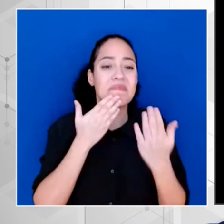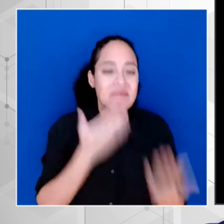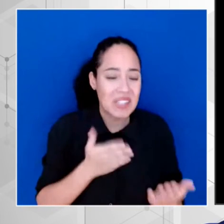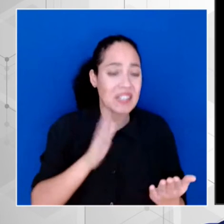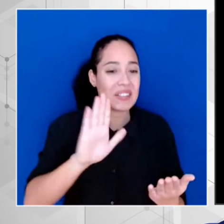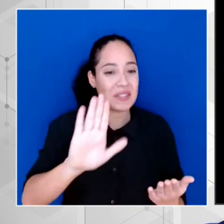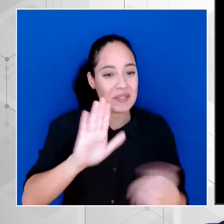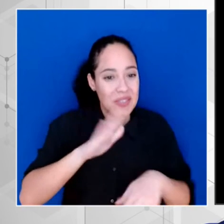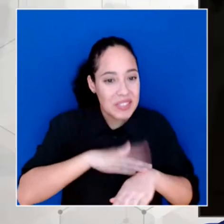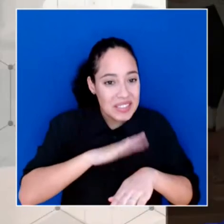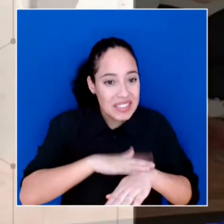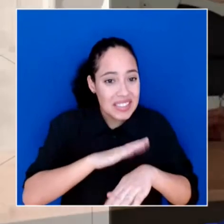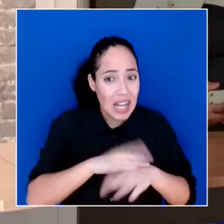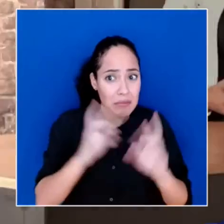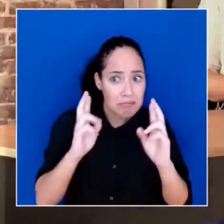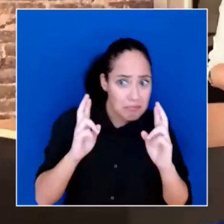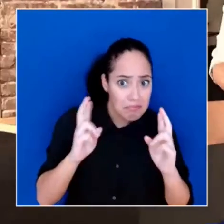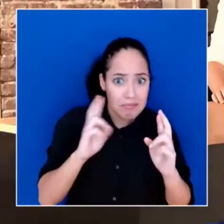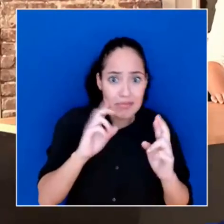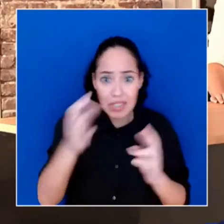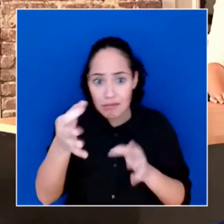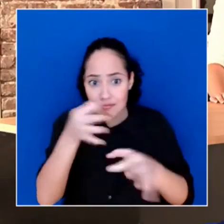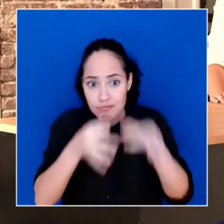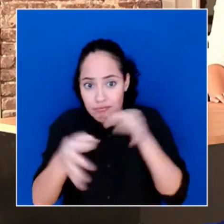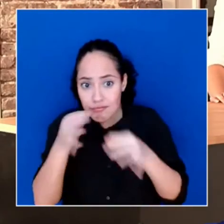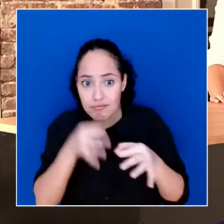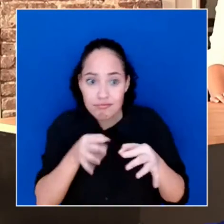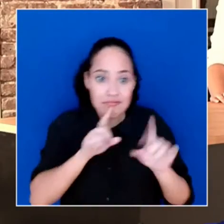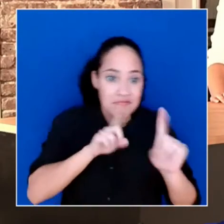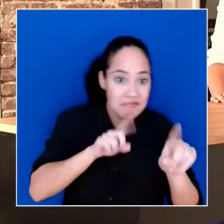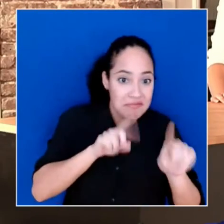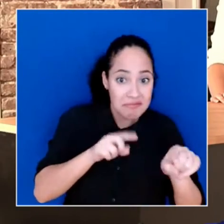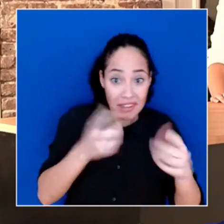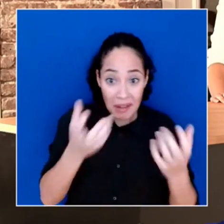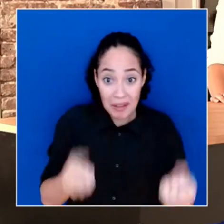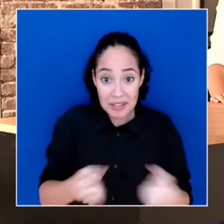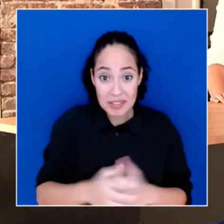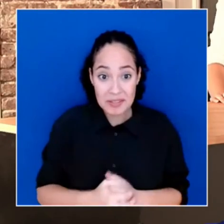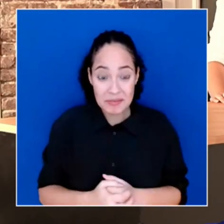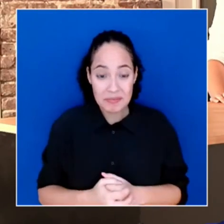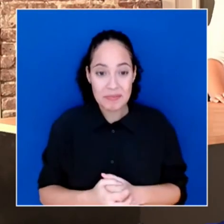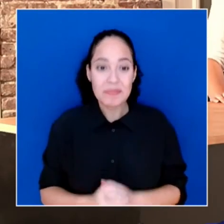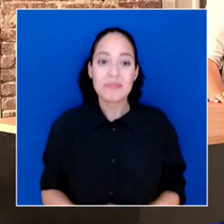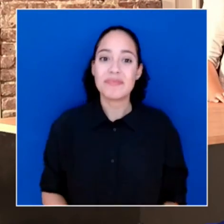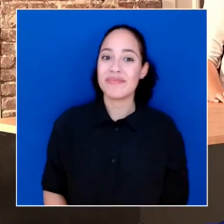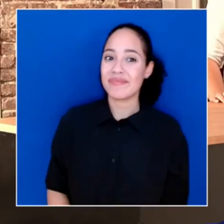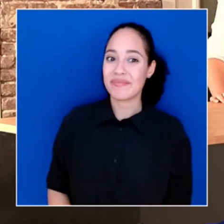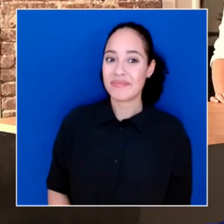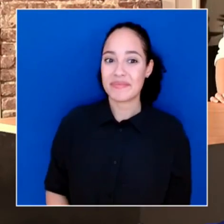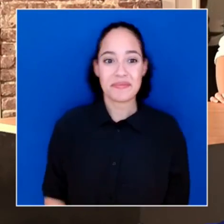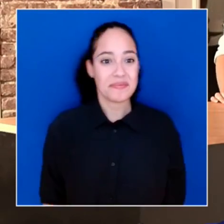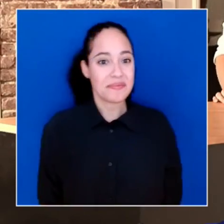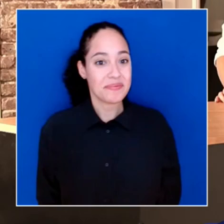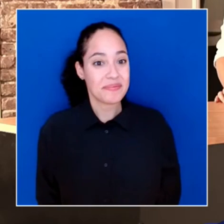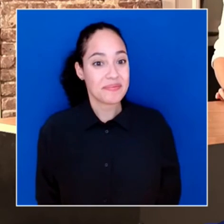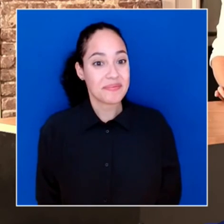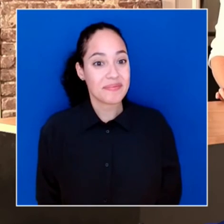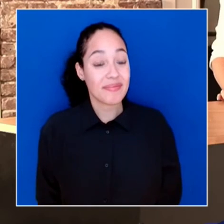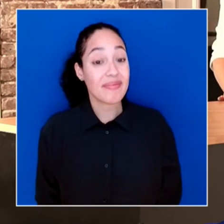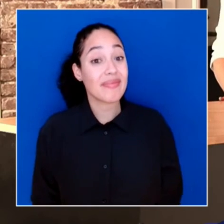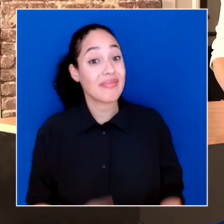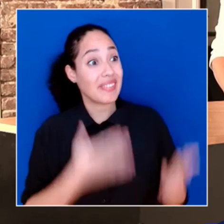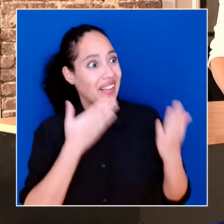Q&A. Thank you. Hey, thank you for that. That was awesome. That's, I think there's a lot